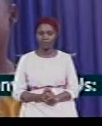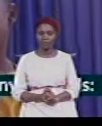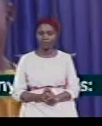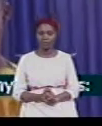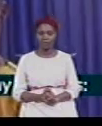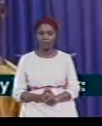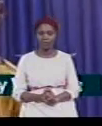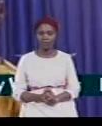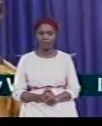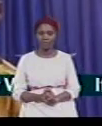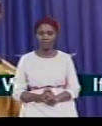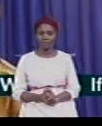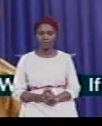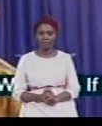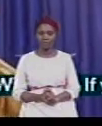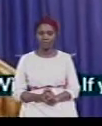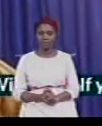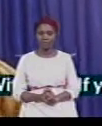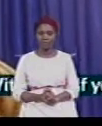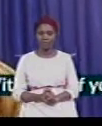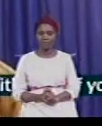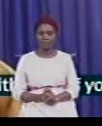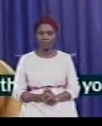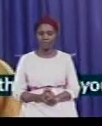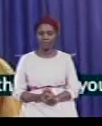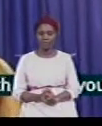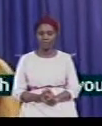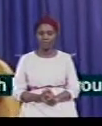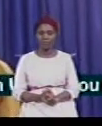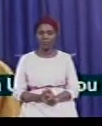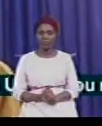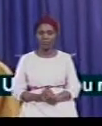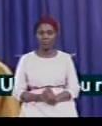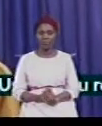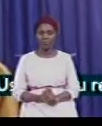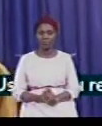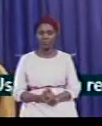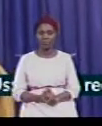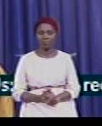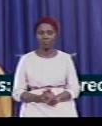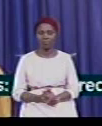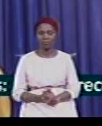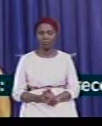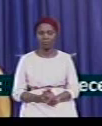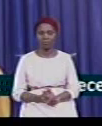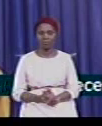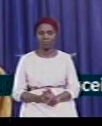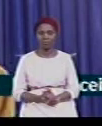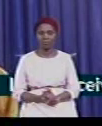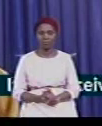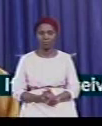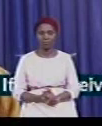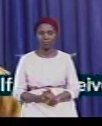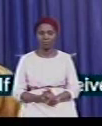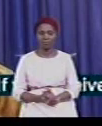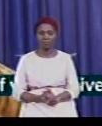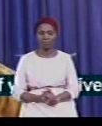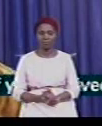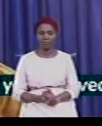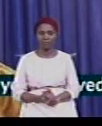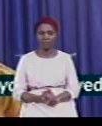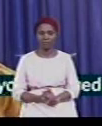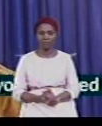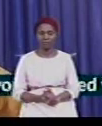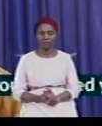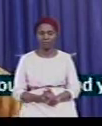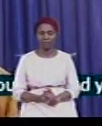me bane George Padmon. Be 2 months in ye, akulane soli anane ni ba akona ahono, e ye se kwa na e